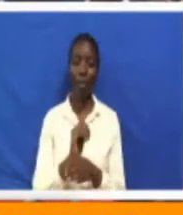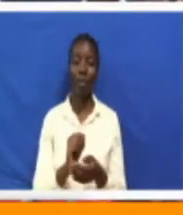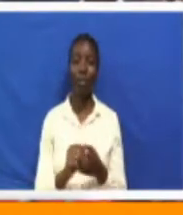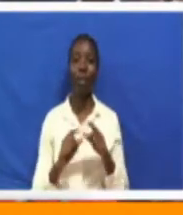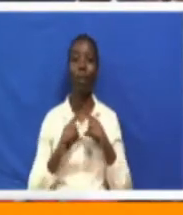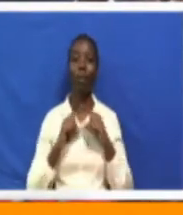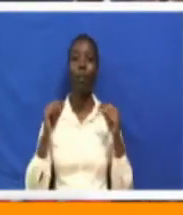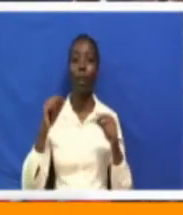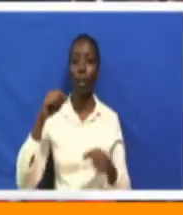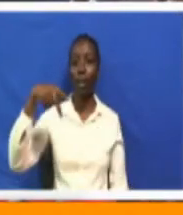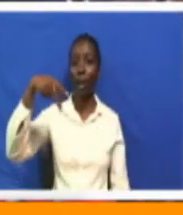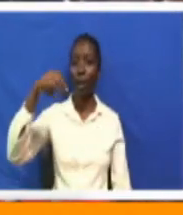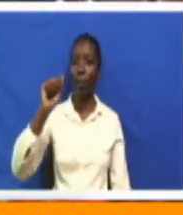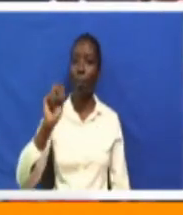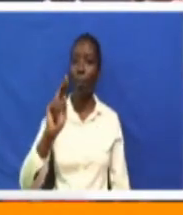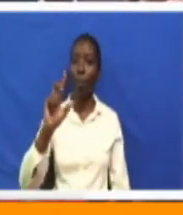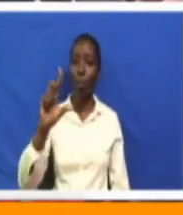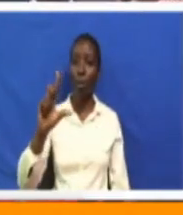Gangnam